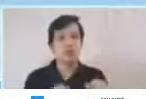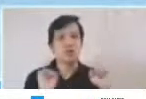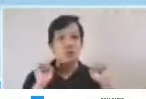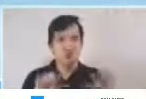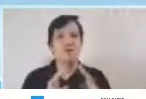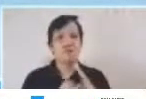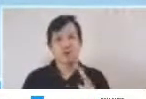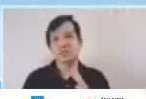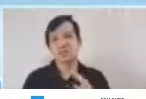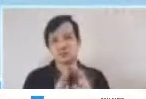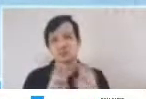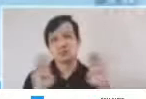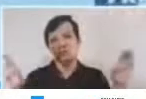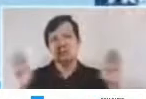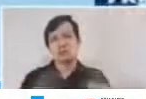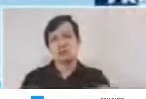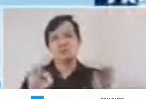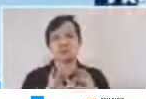gear